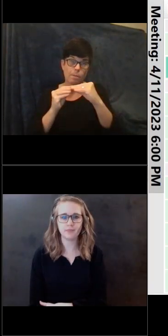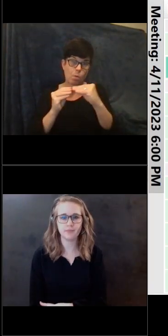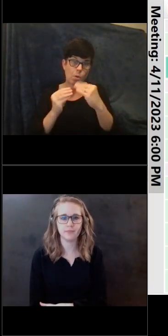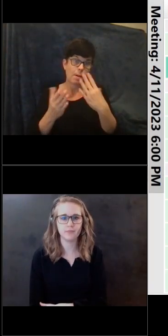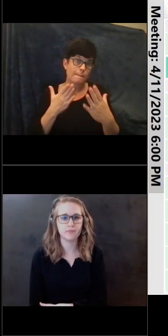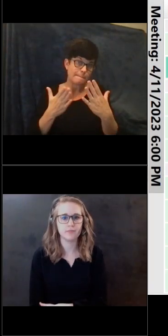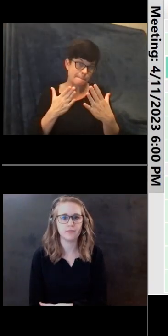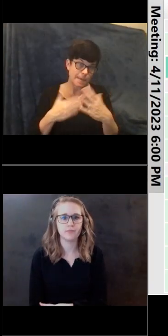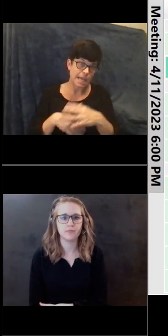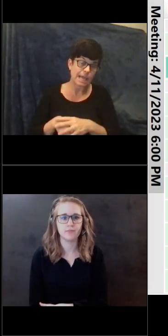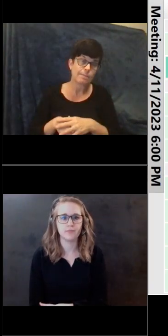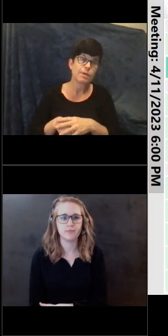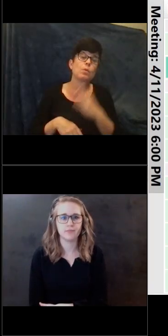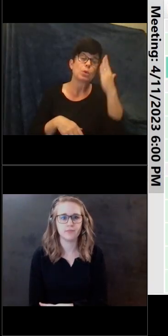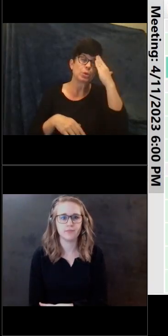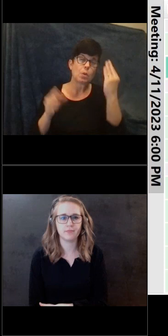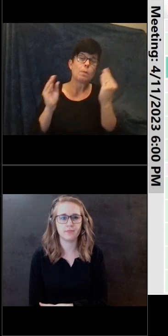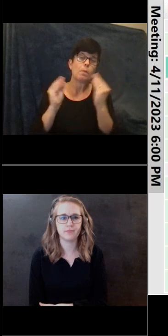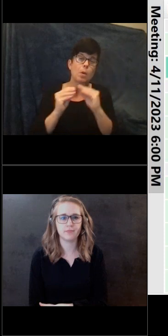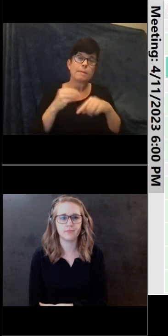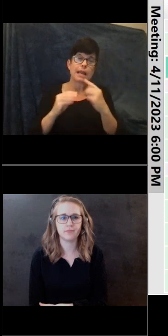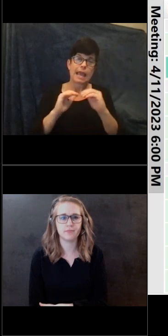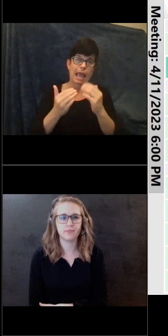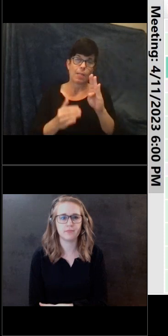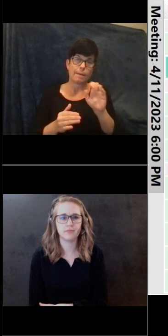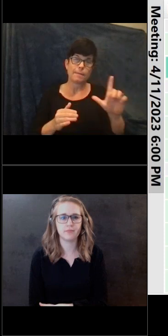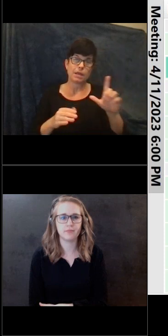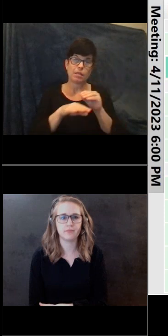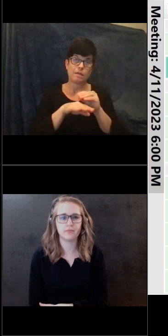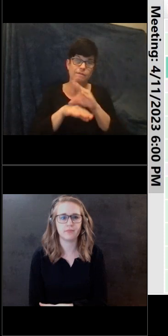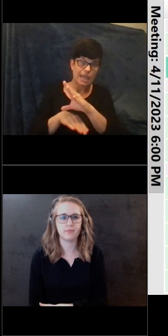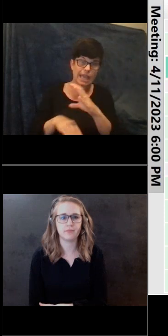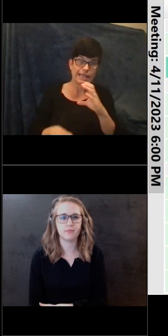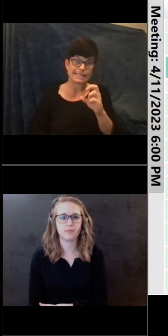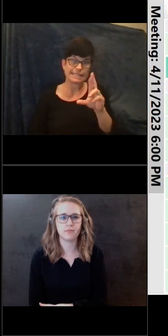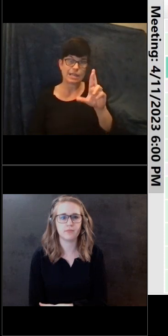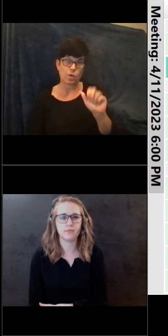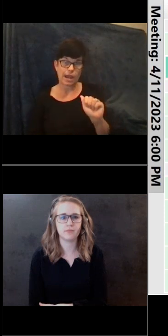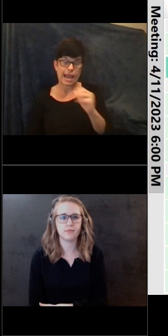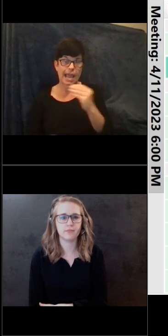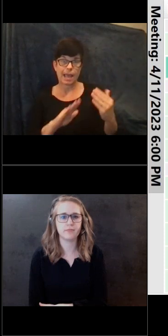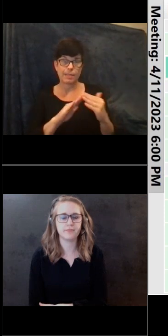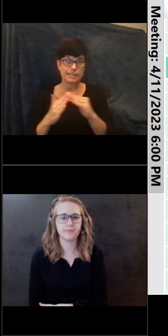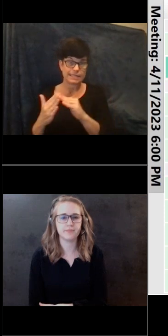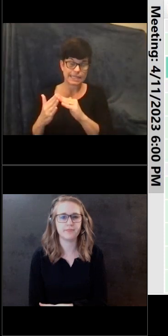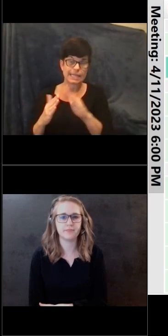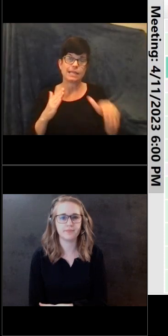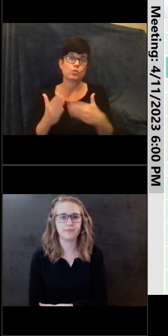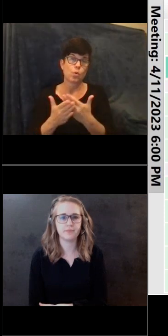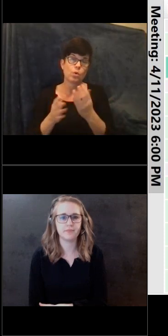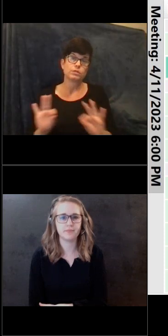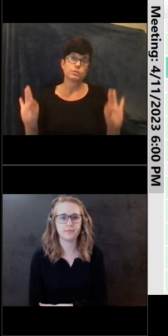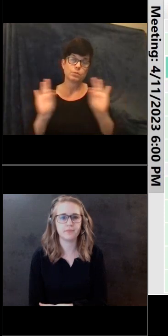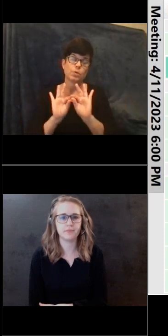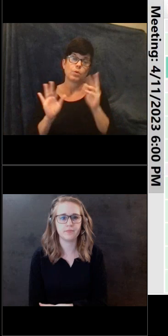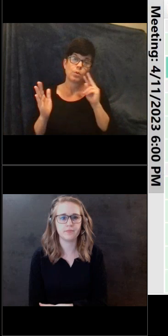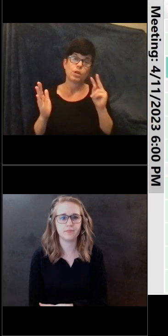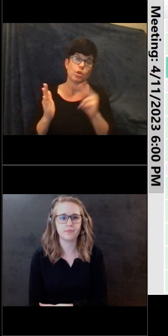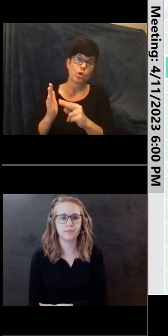there'll be a little bit more concrete as far as how that bill really affects the CRA and the city as a whole. So I think that it's important that we look